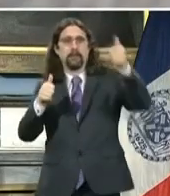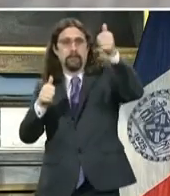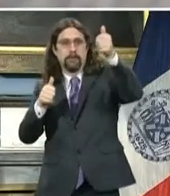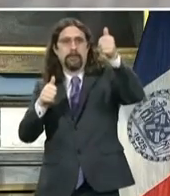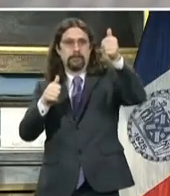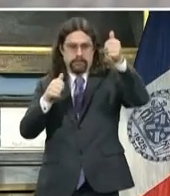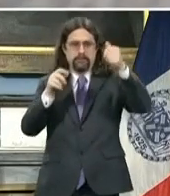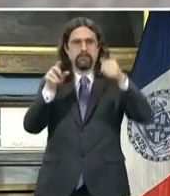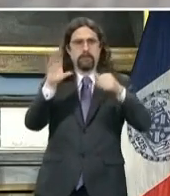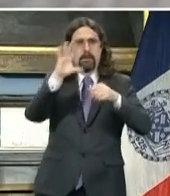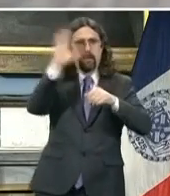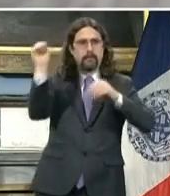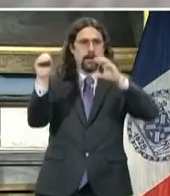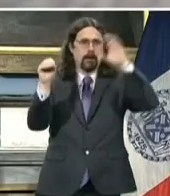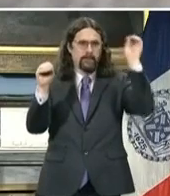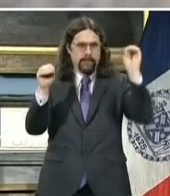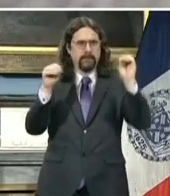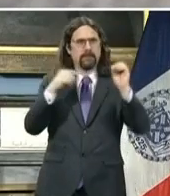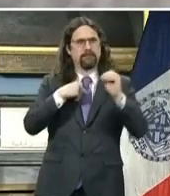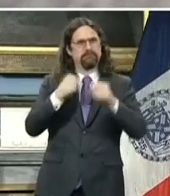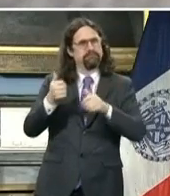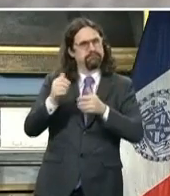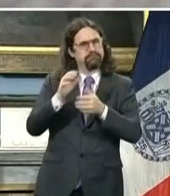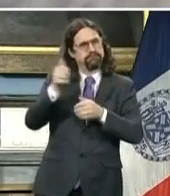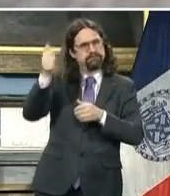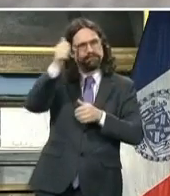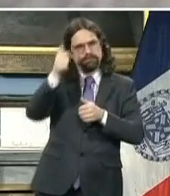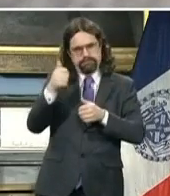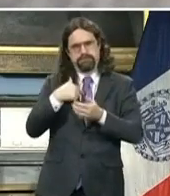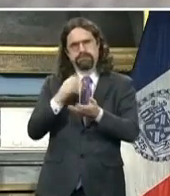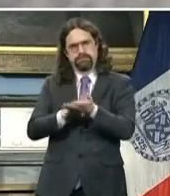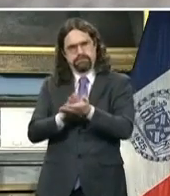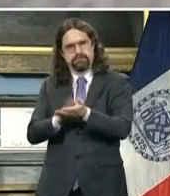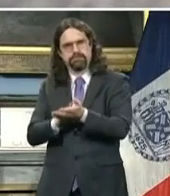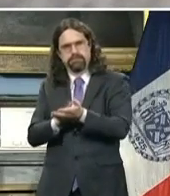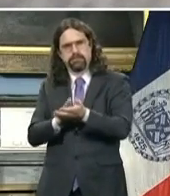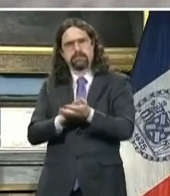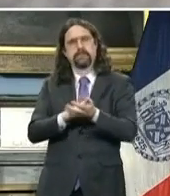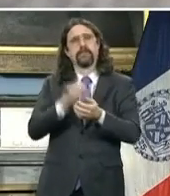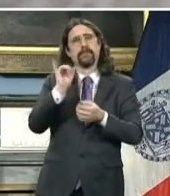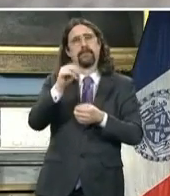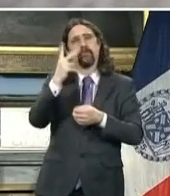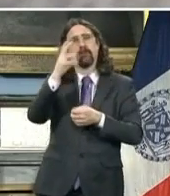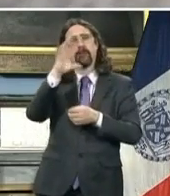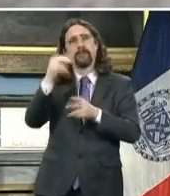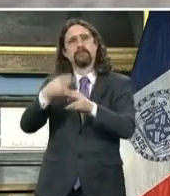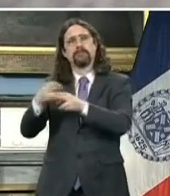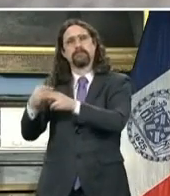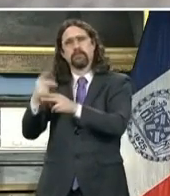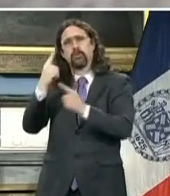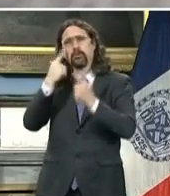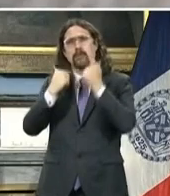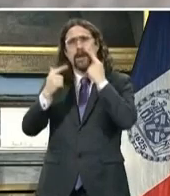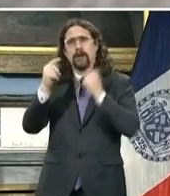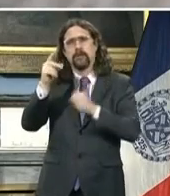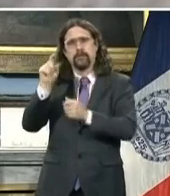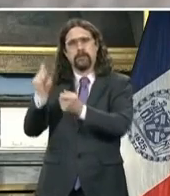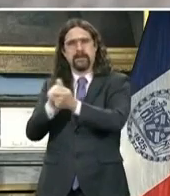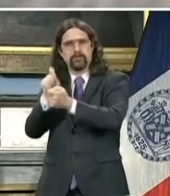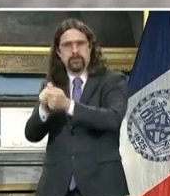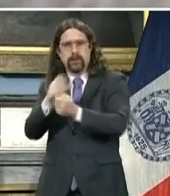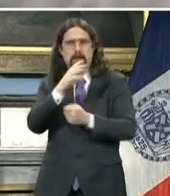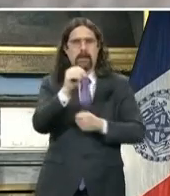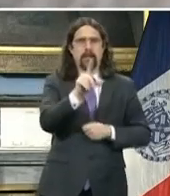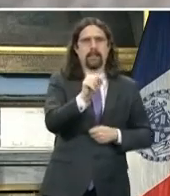CEO at Lafayette 148. You'll hear from both of them. I want to thank someone who's really been the matchmaker here, David